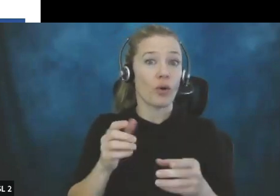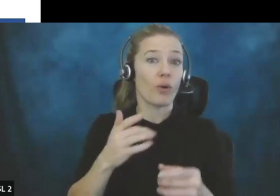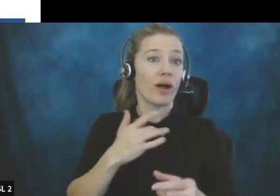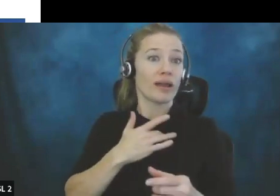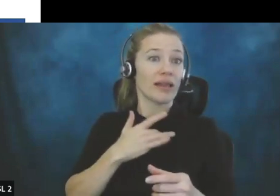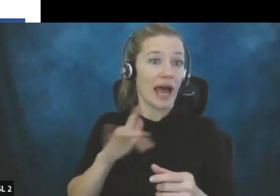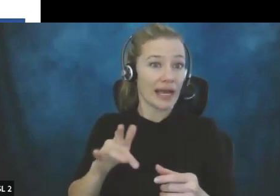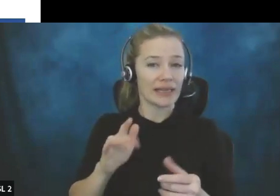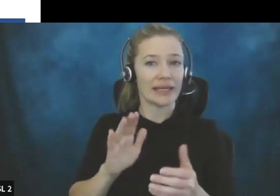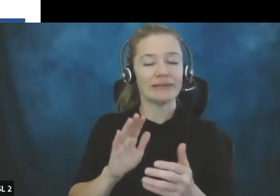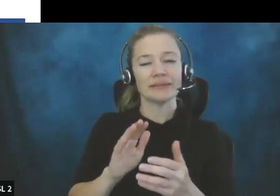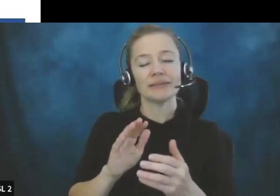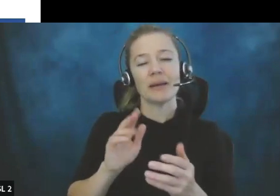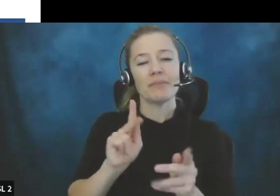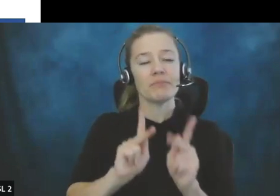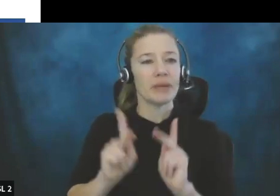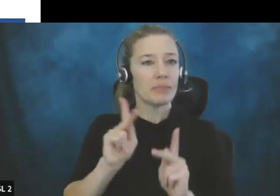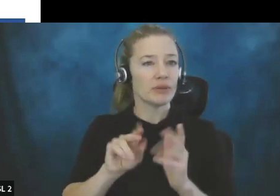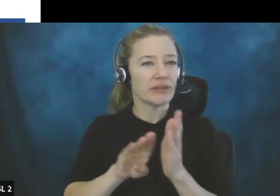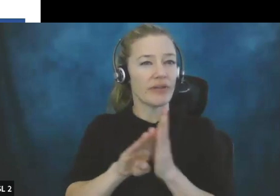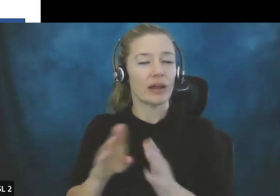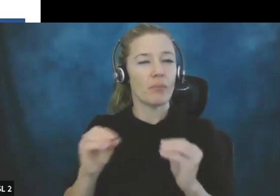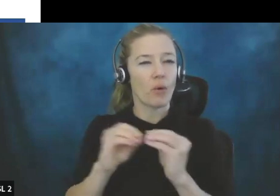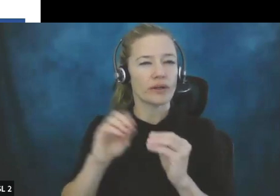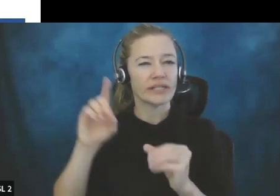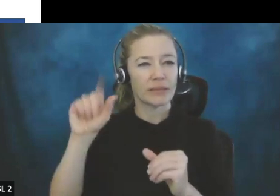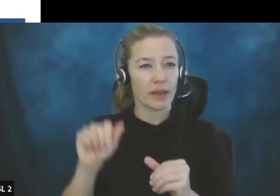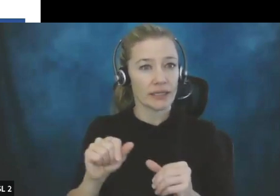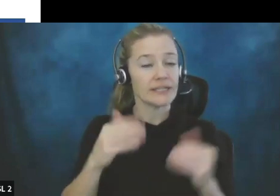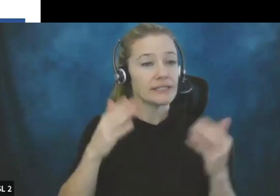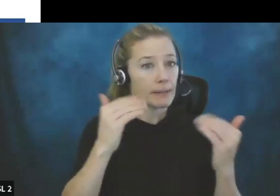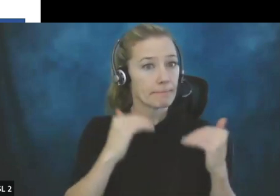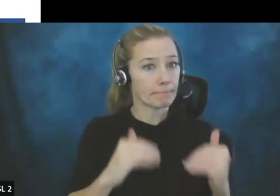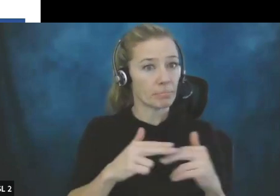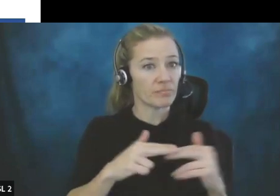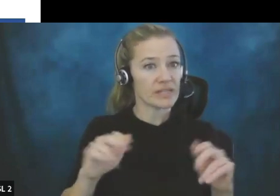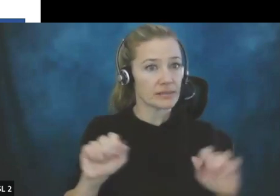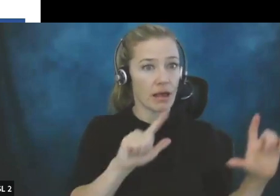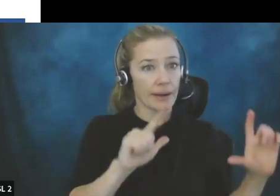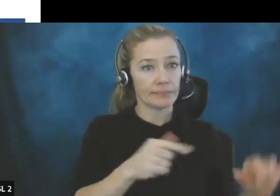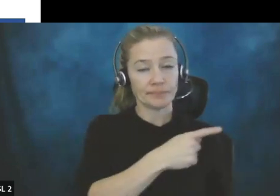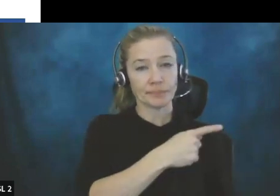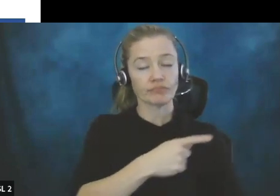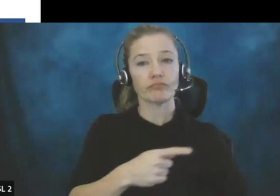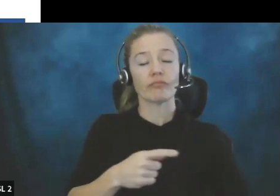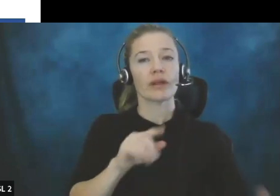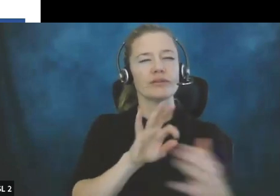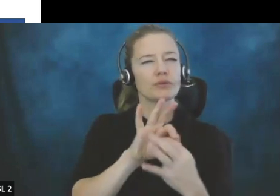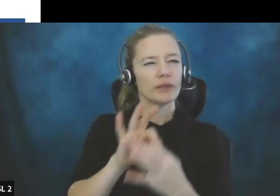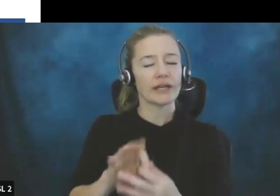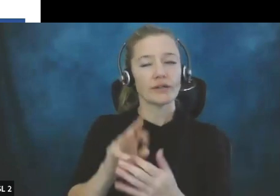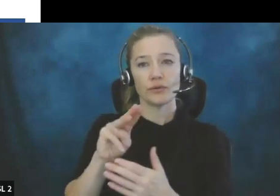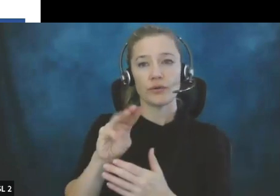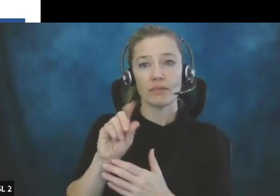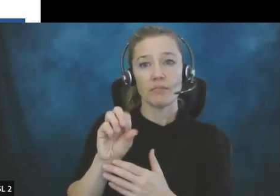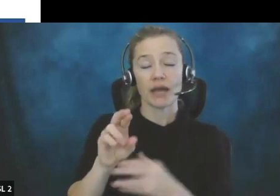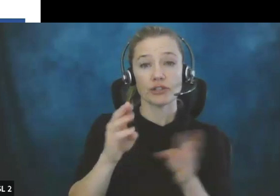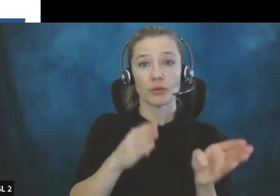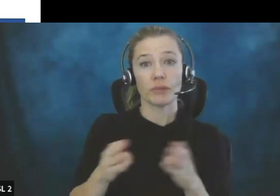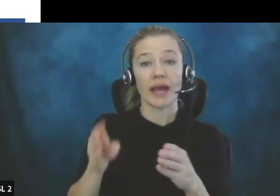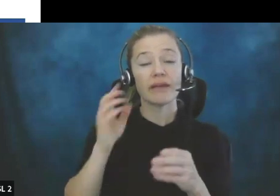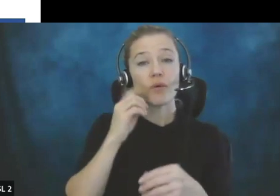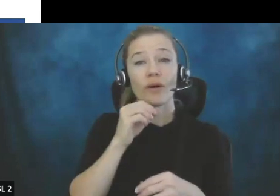the increased probability of disability. So the next slide, this was a driving force with the master plan